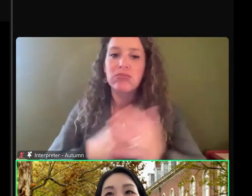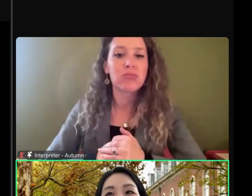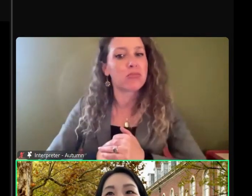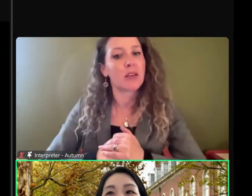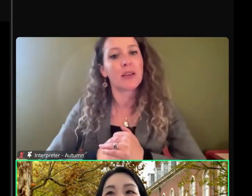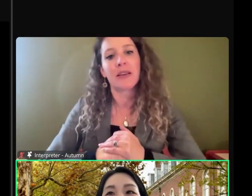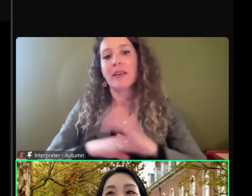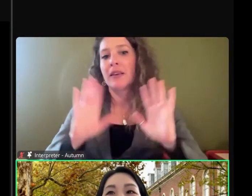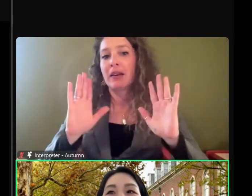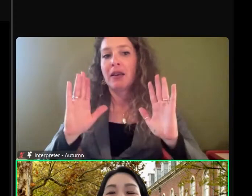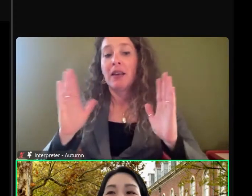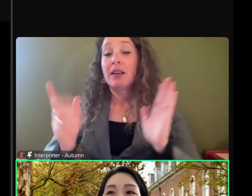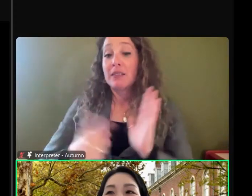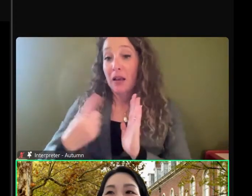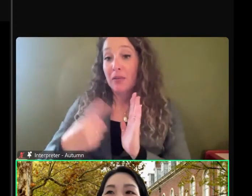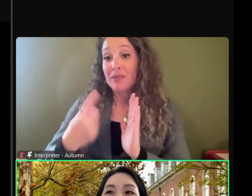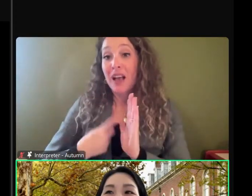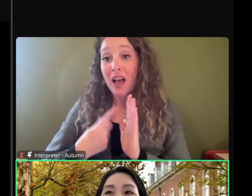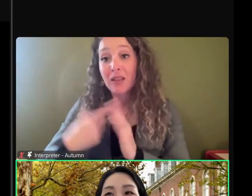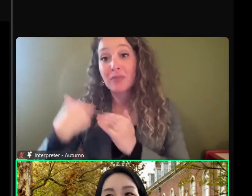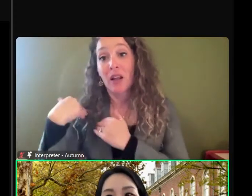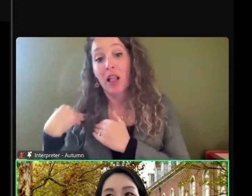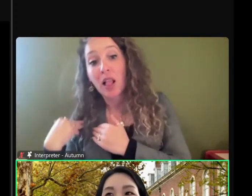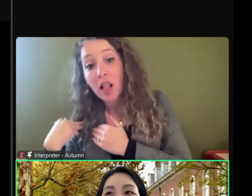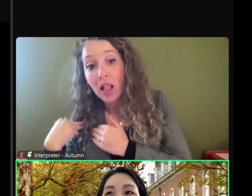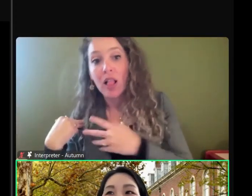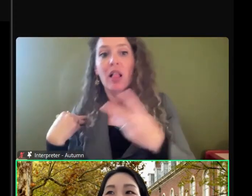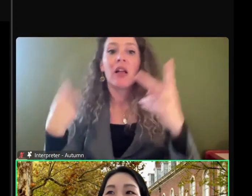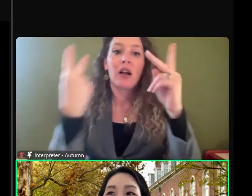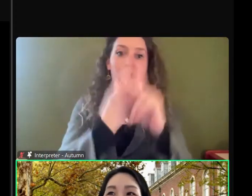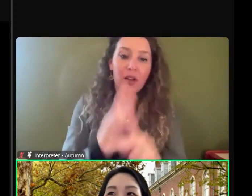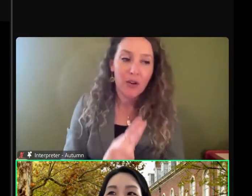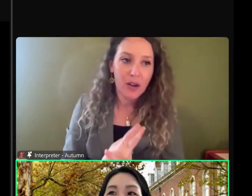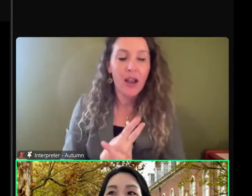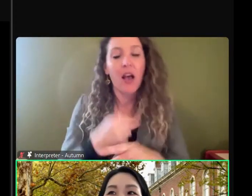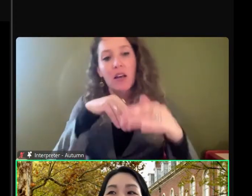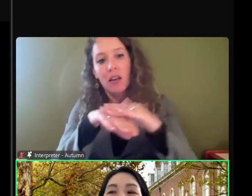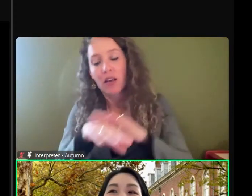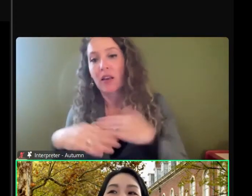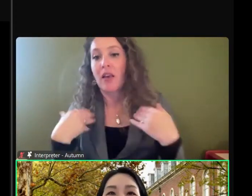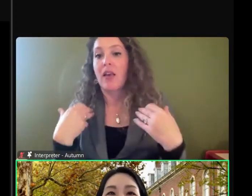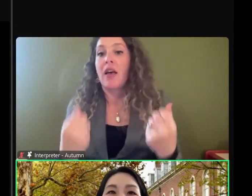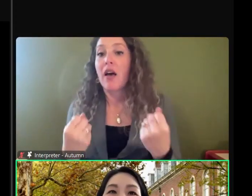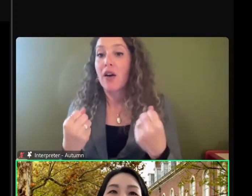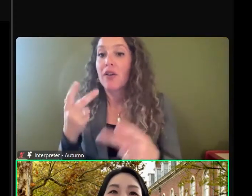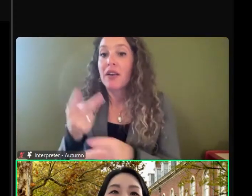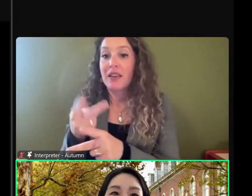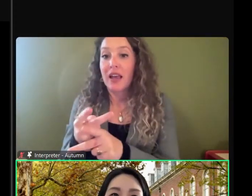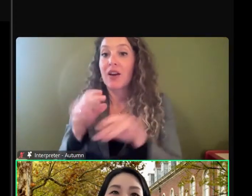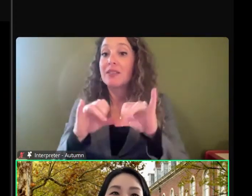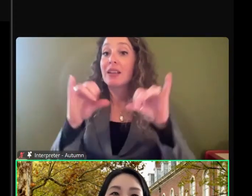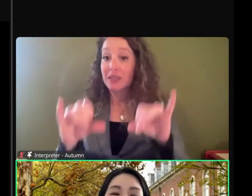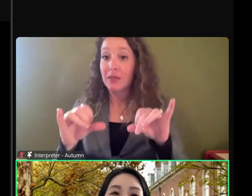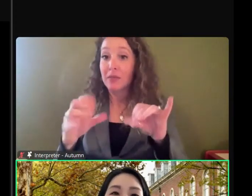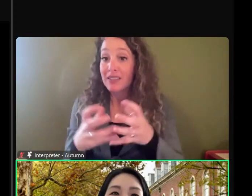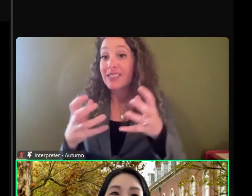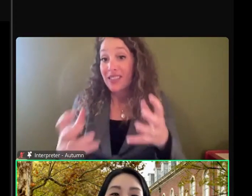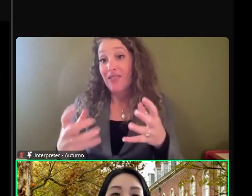are times when the burden of navigating an inaccessible healthcare system weighs heavily on me